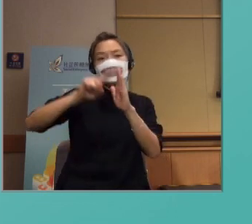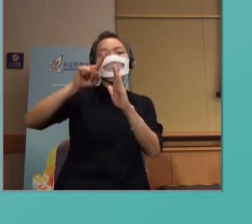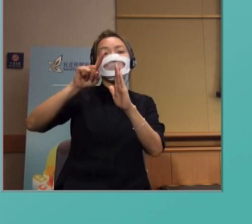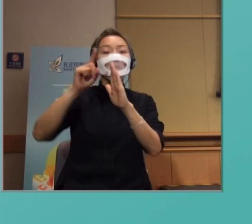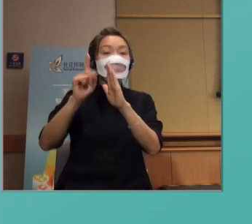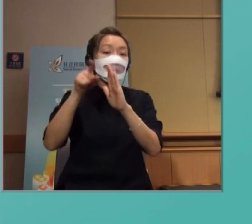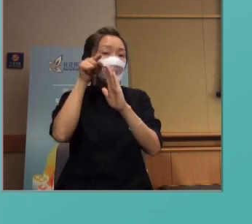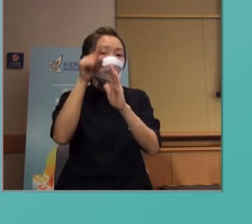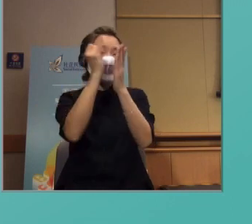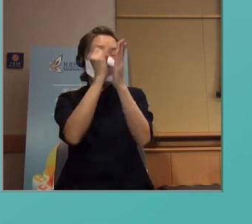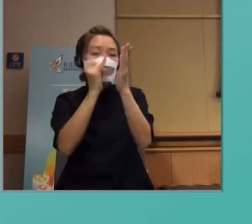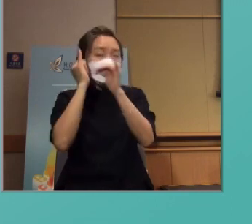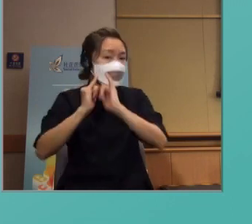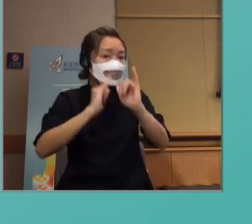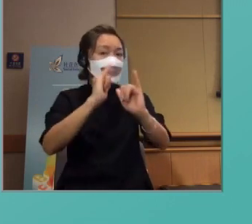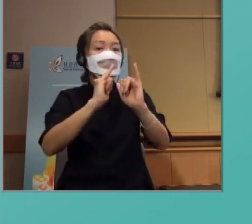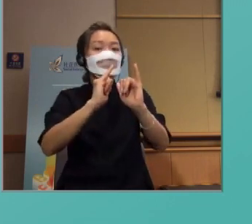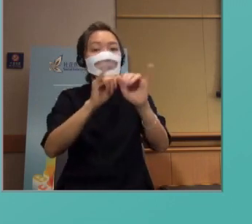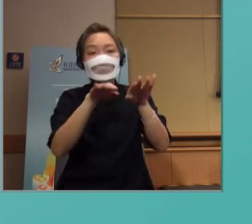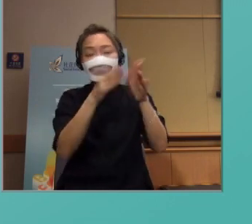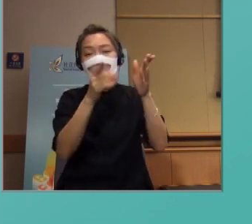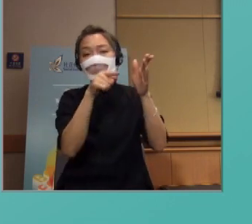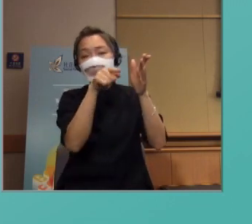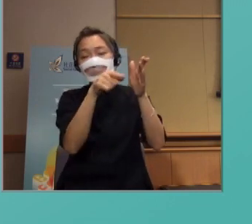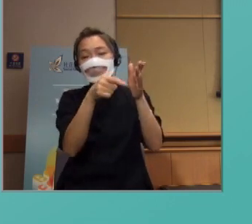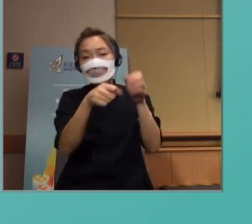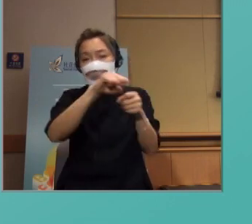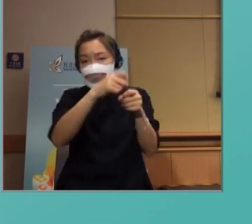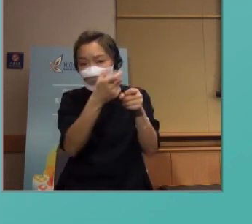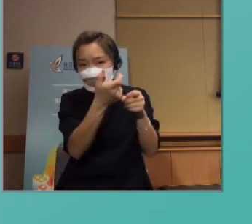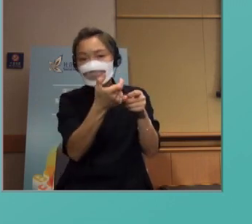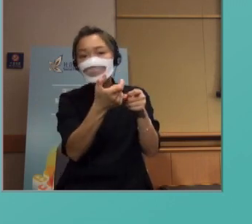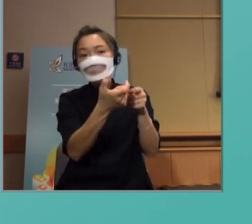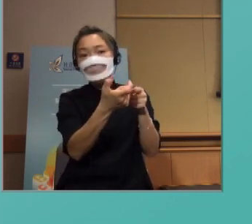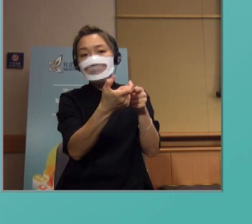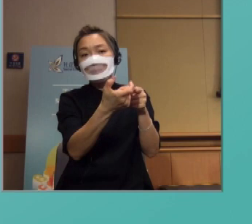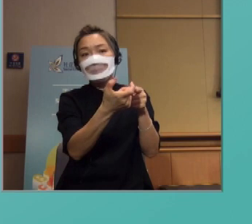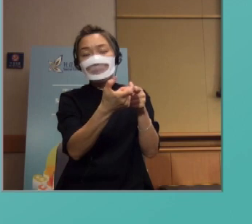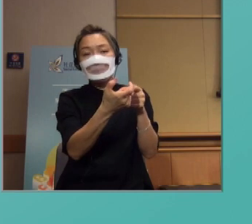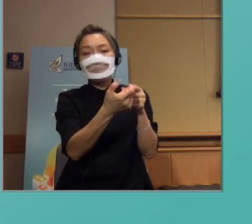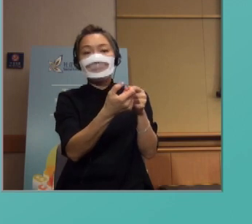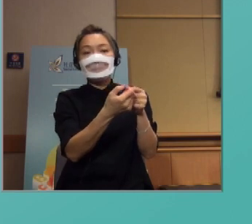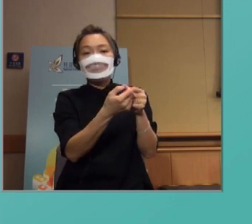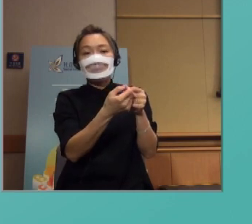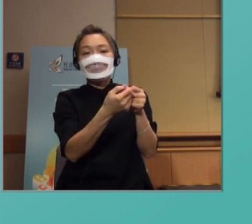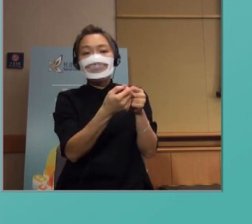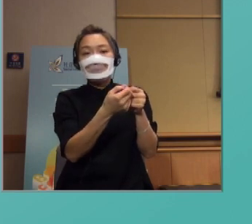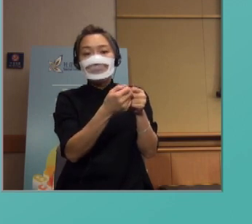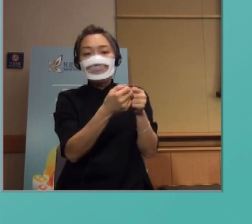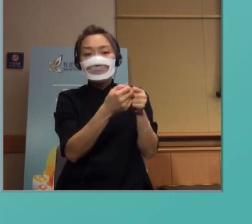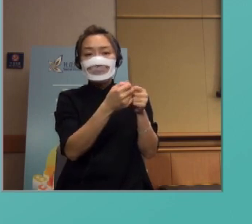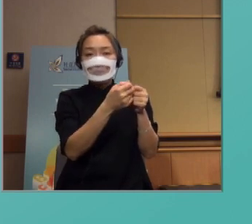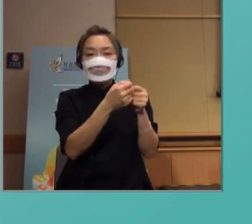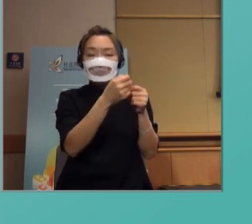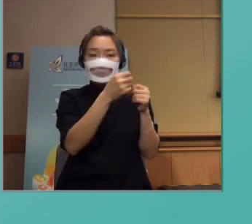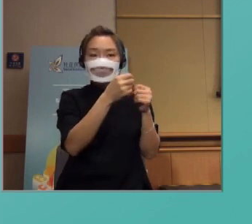like crypto kitties and crypto punks and Bored Ape Yacht Club, and all these things were kind of like become